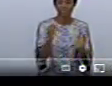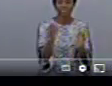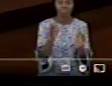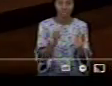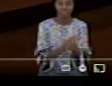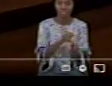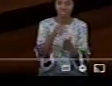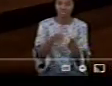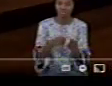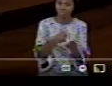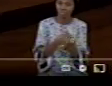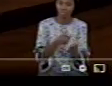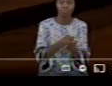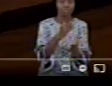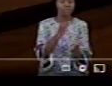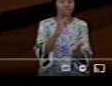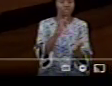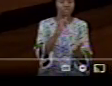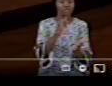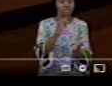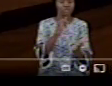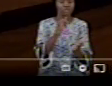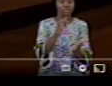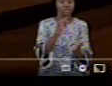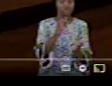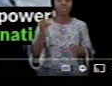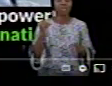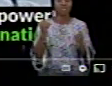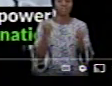gospel is getting too it will